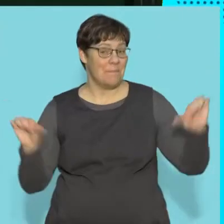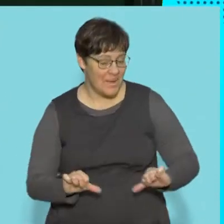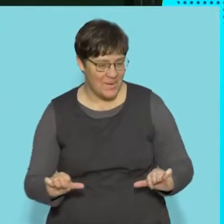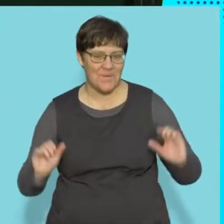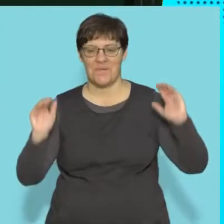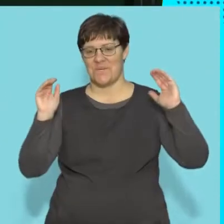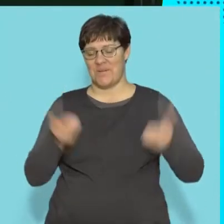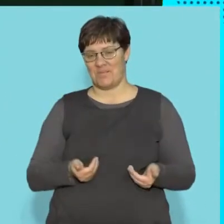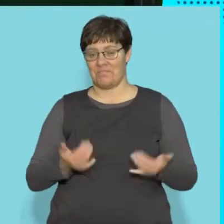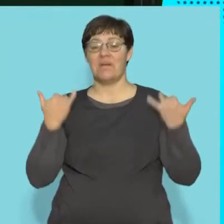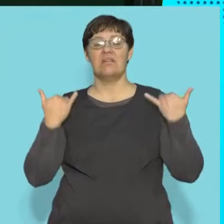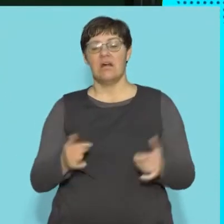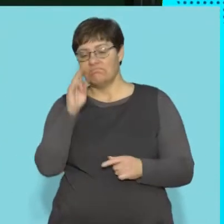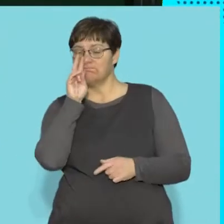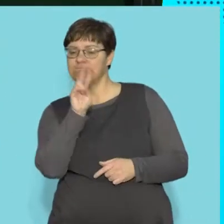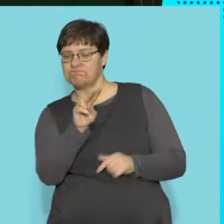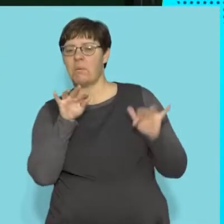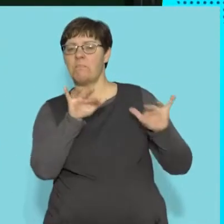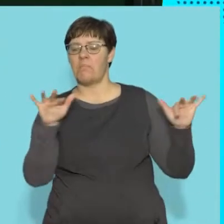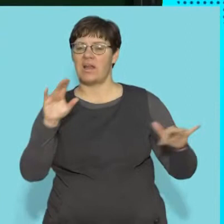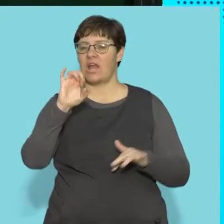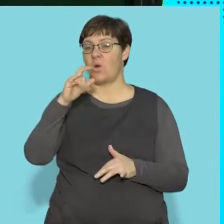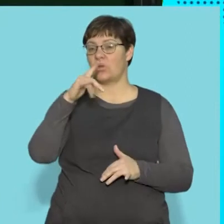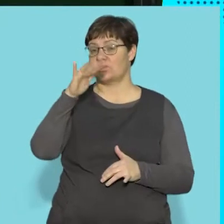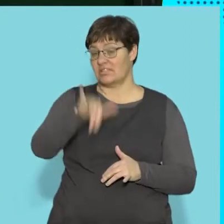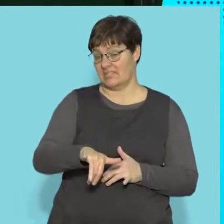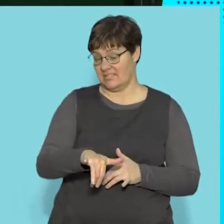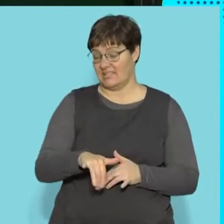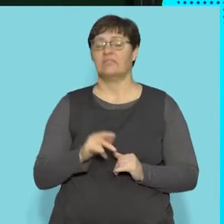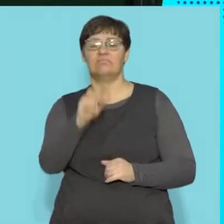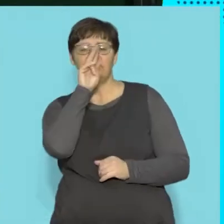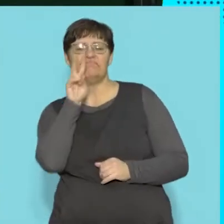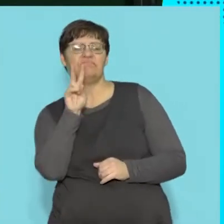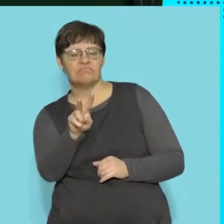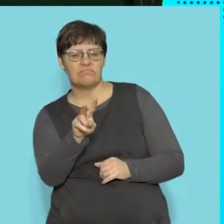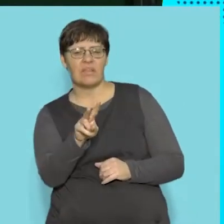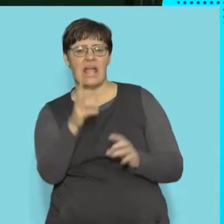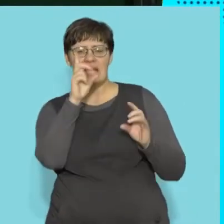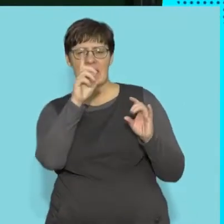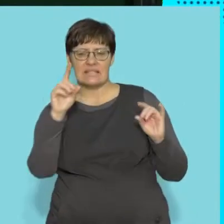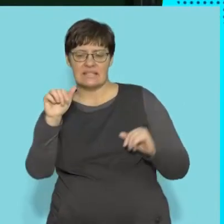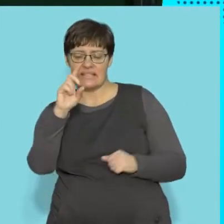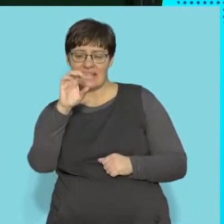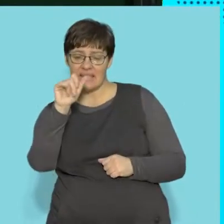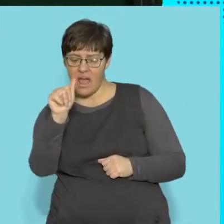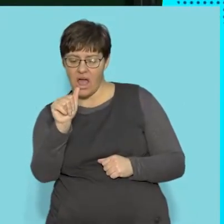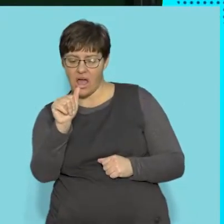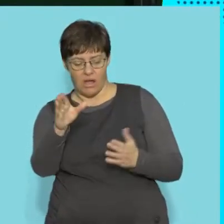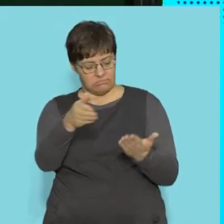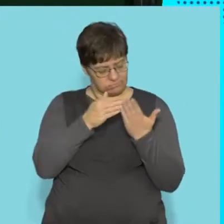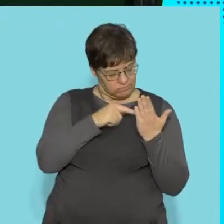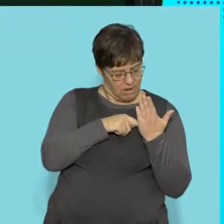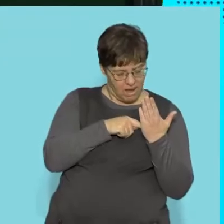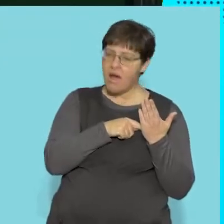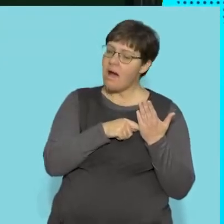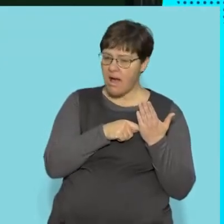Welcome back. We're looking at population ecology and we're looking at data response questions. So